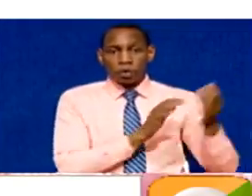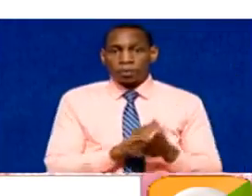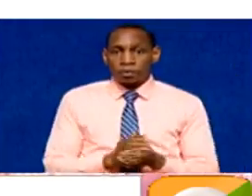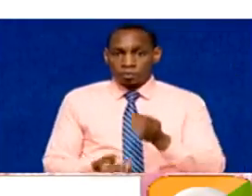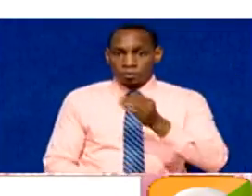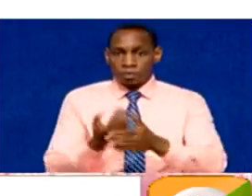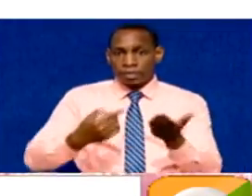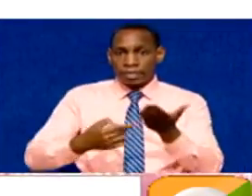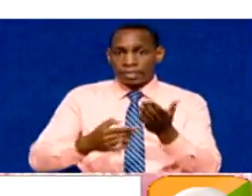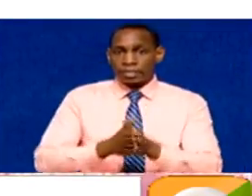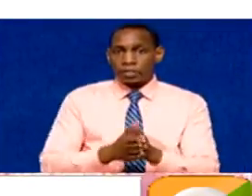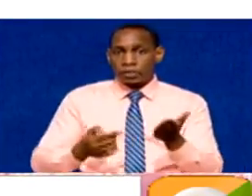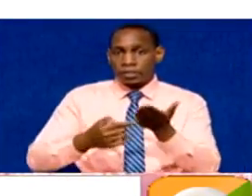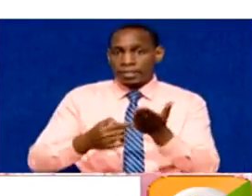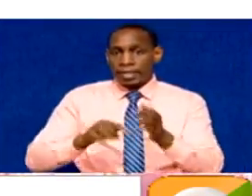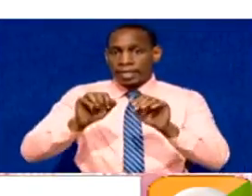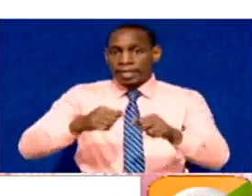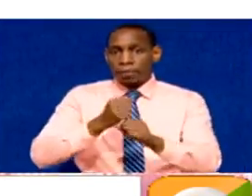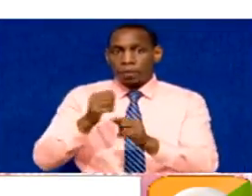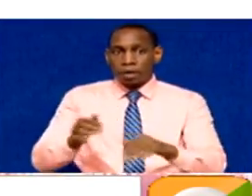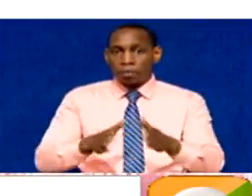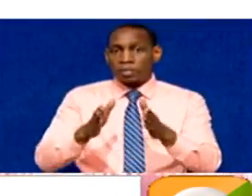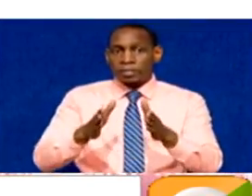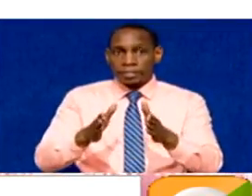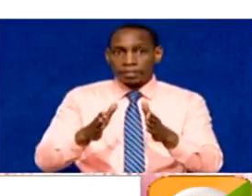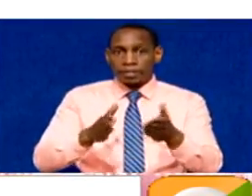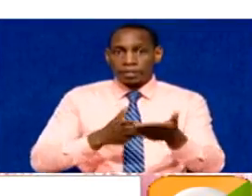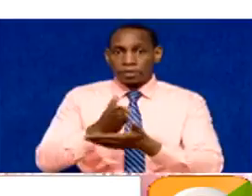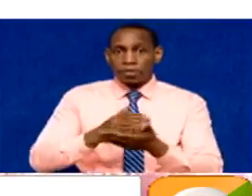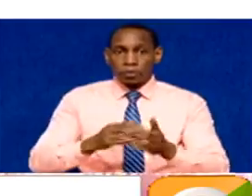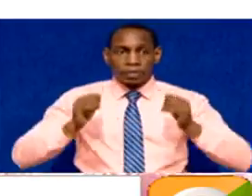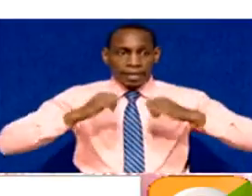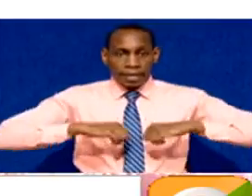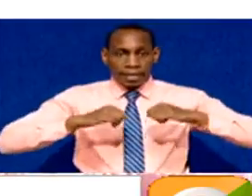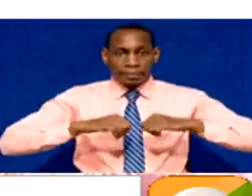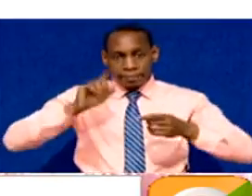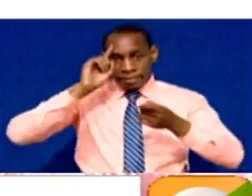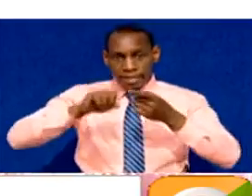establish digital and technologically enabled job opportunities through this agreement,